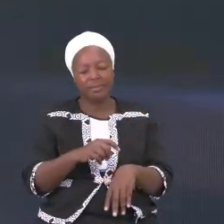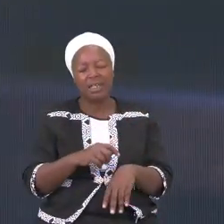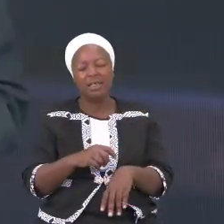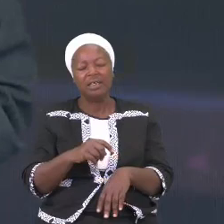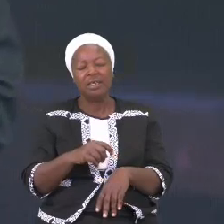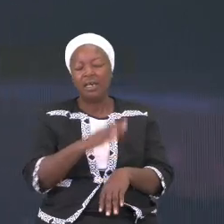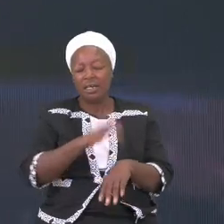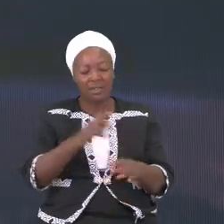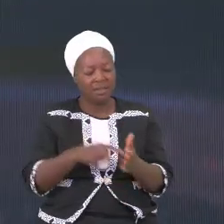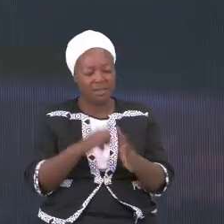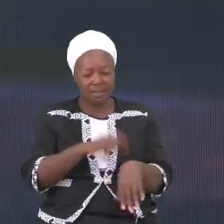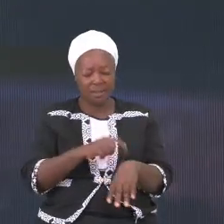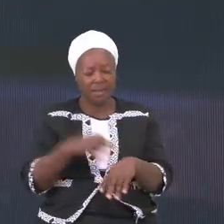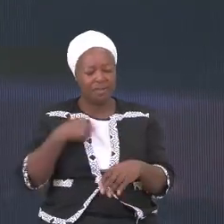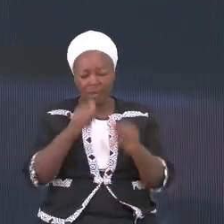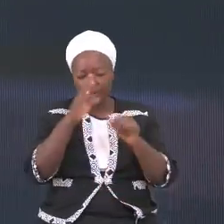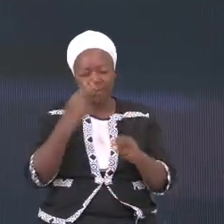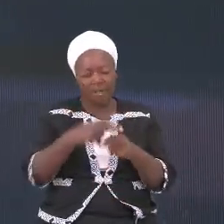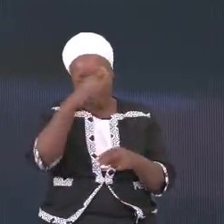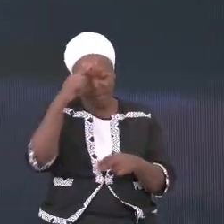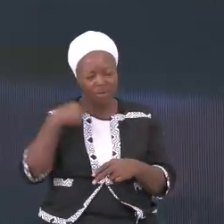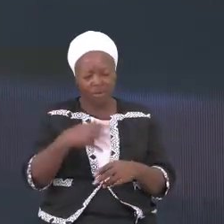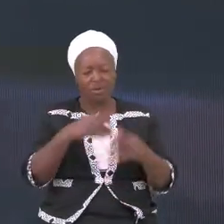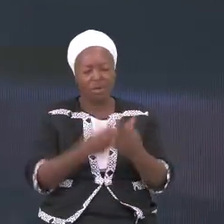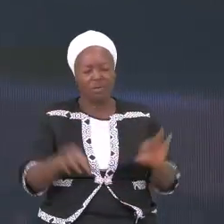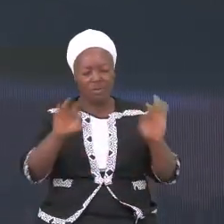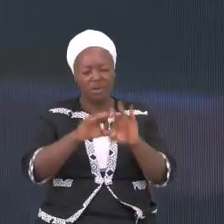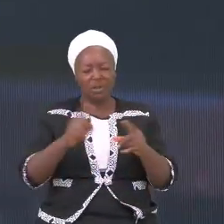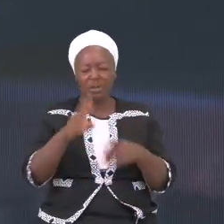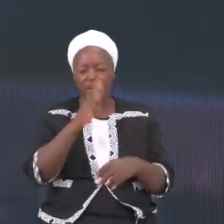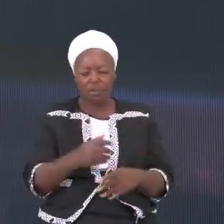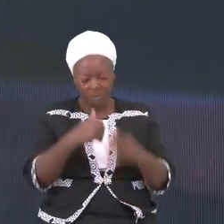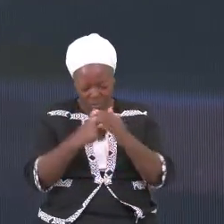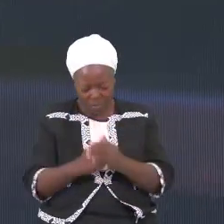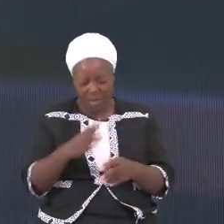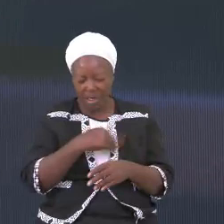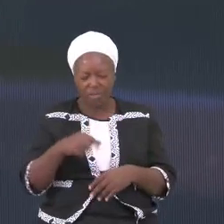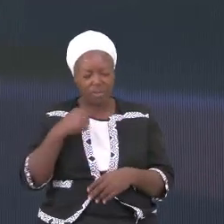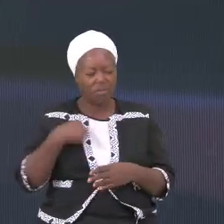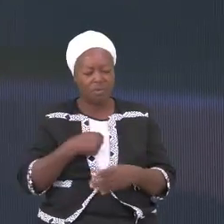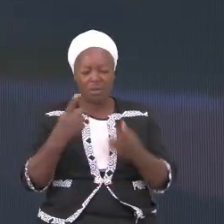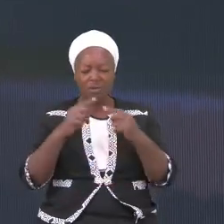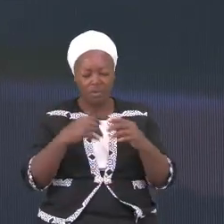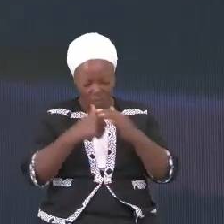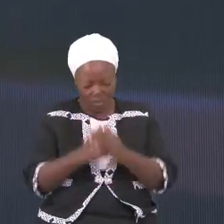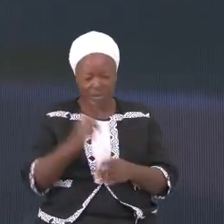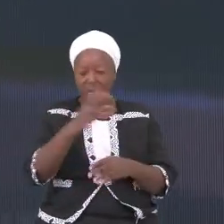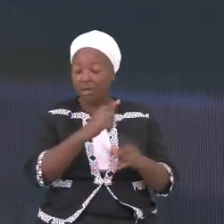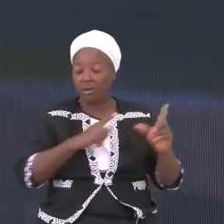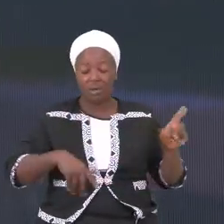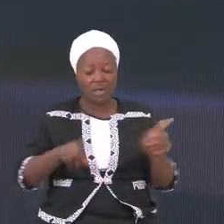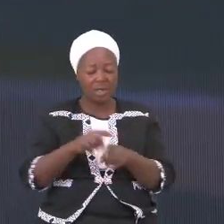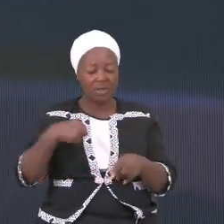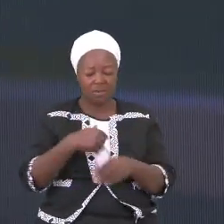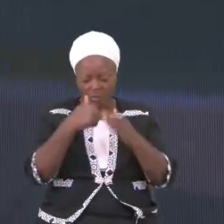be worshipped. And we come to worship you. And Lord, as we worship, you speak to our heart. You